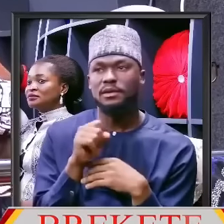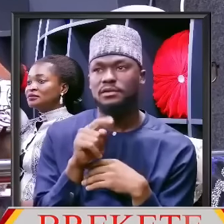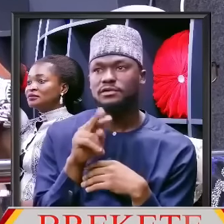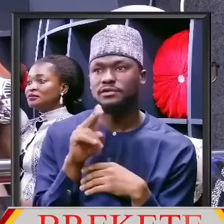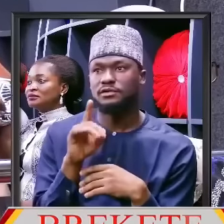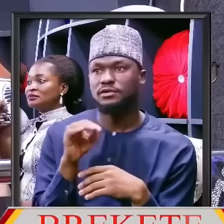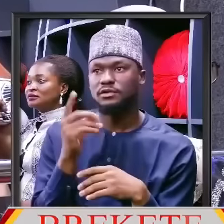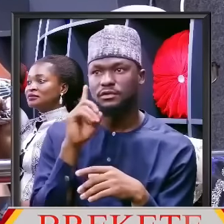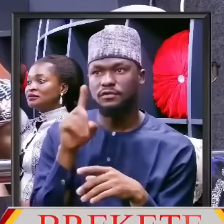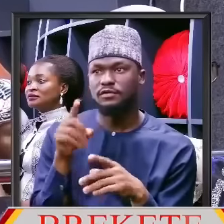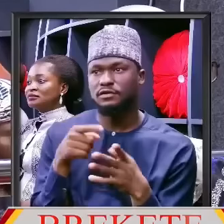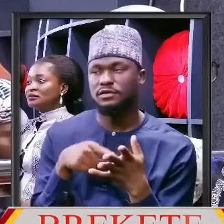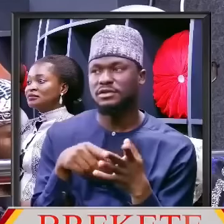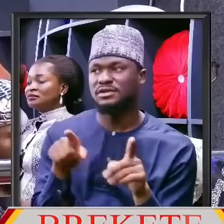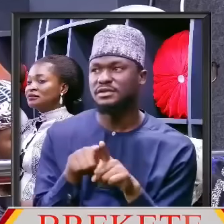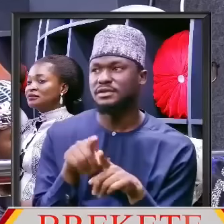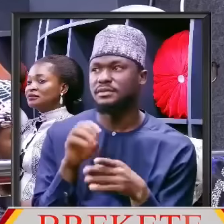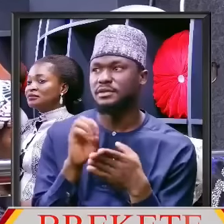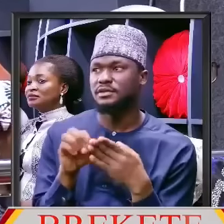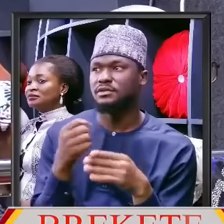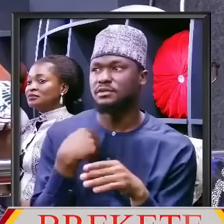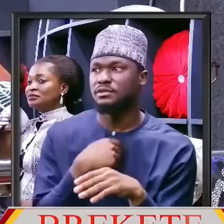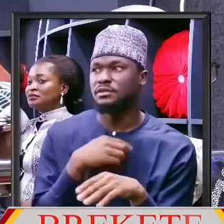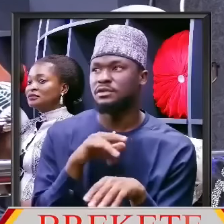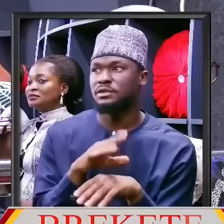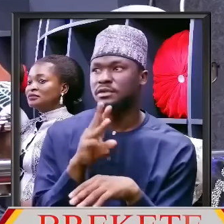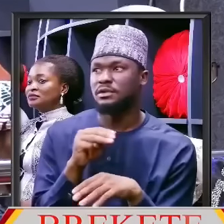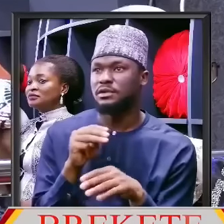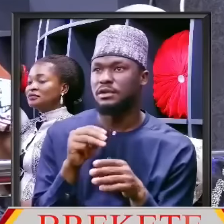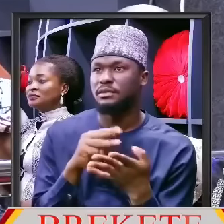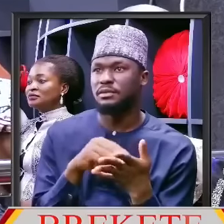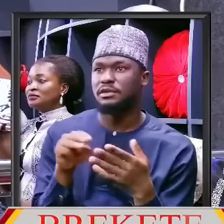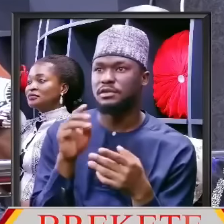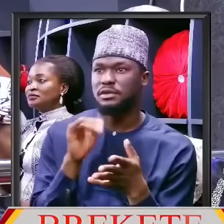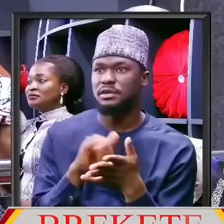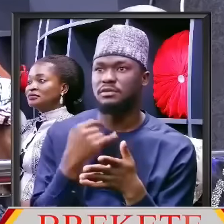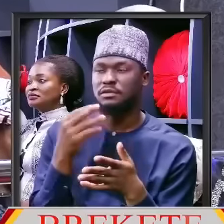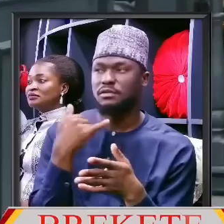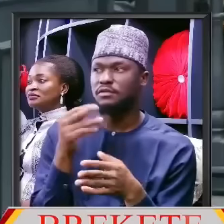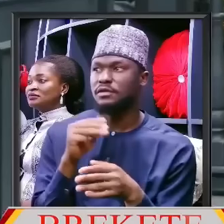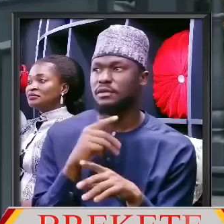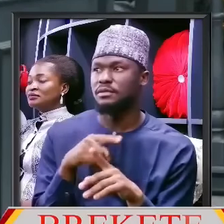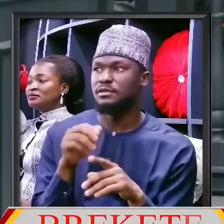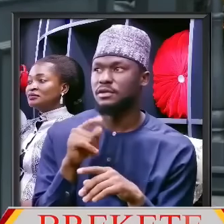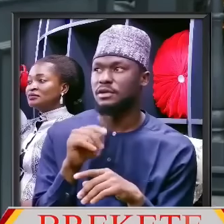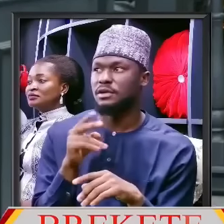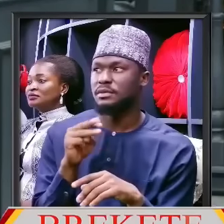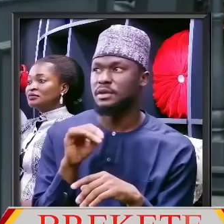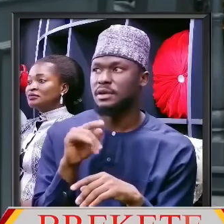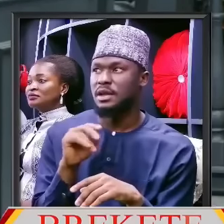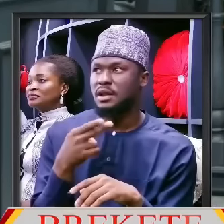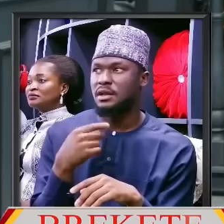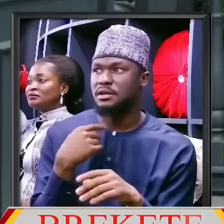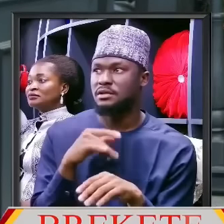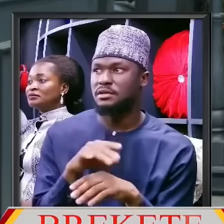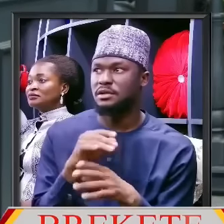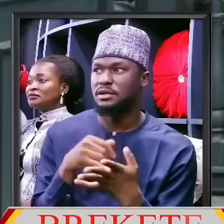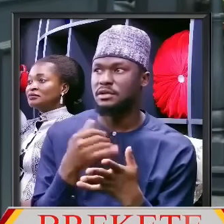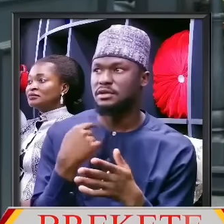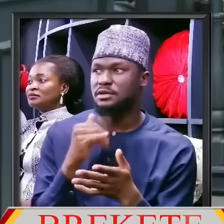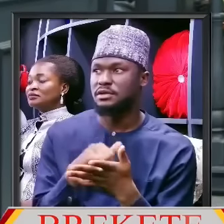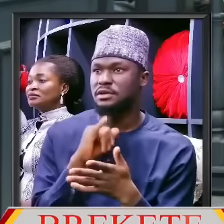because of this same excuse where you mentioned, we send them message to say we go call them, and Accra Makala send them, and then